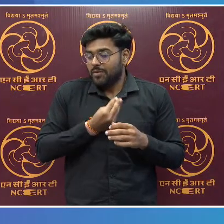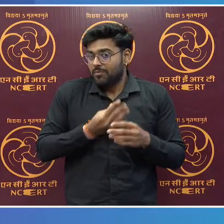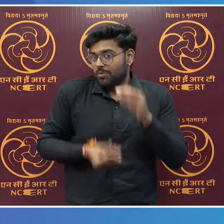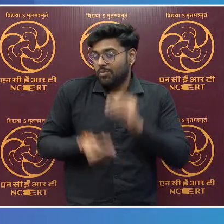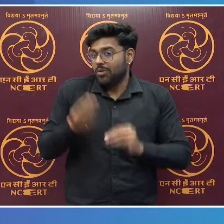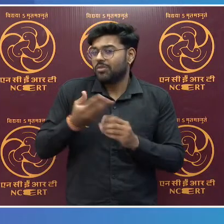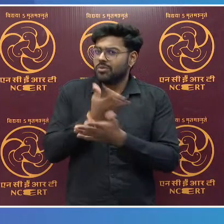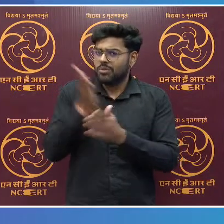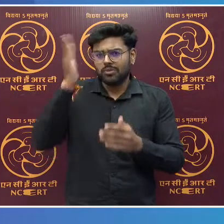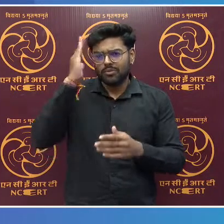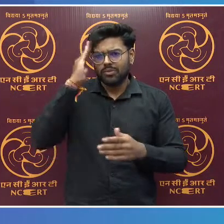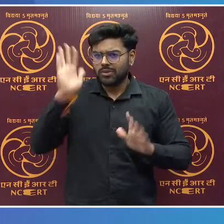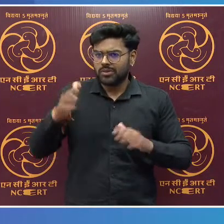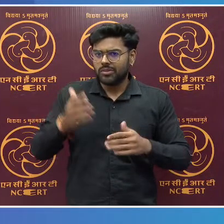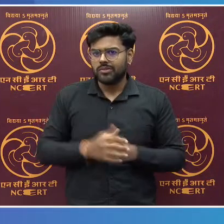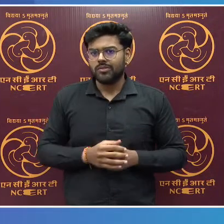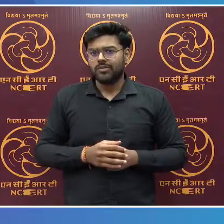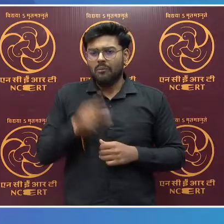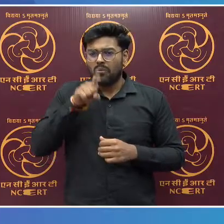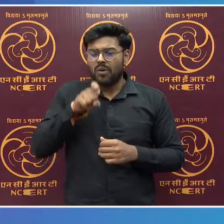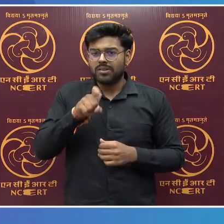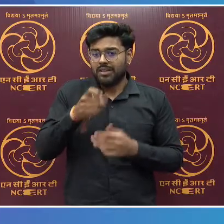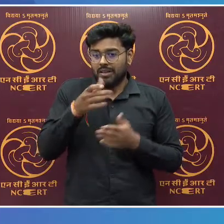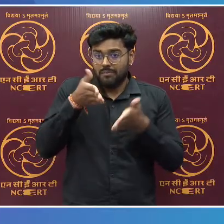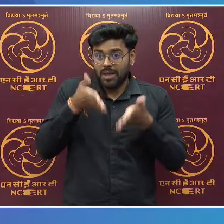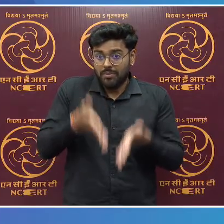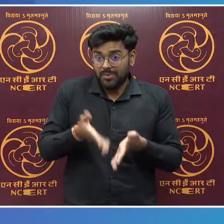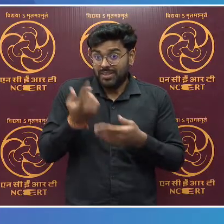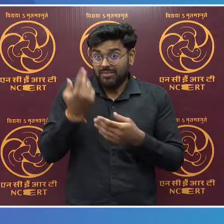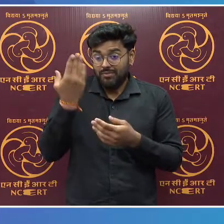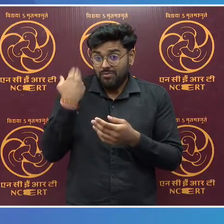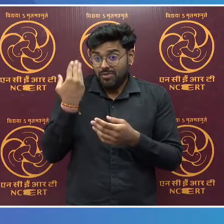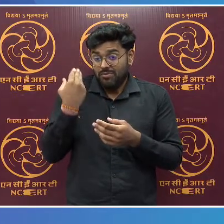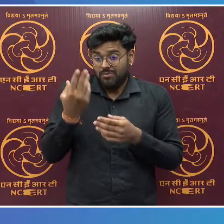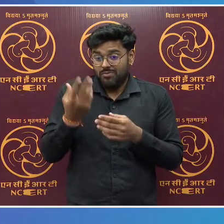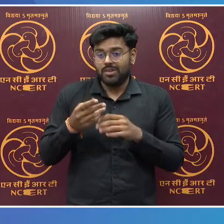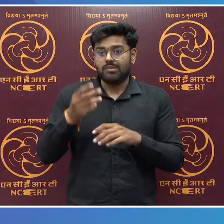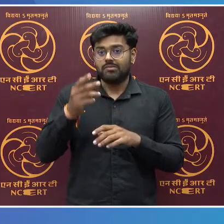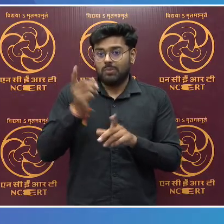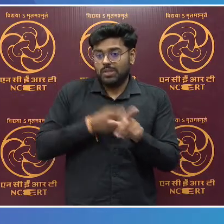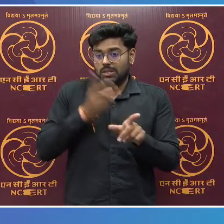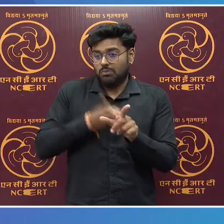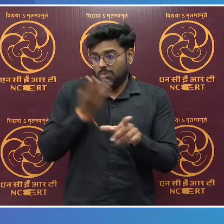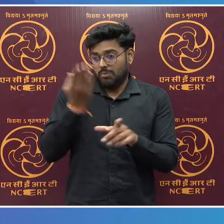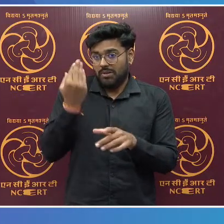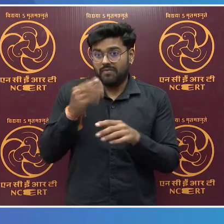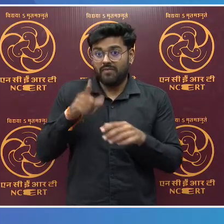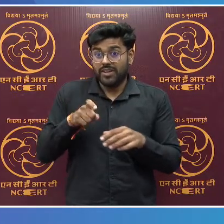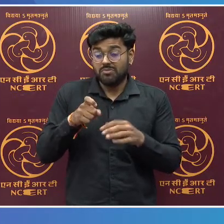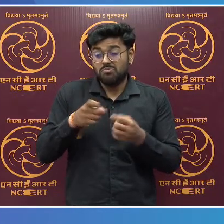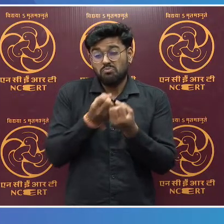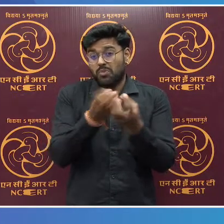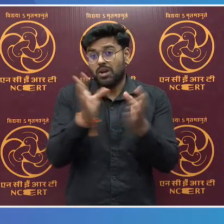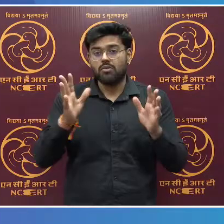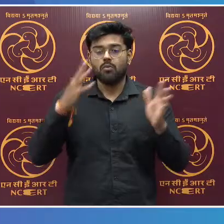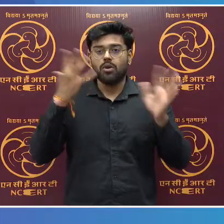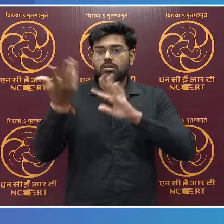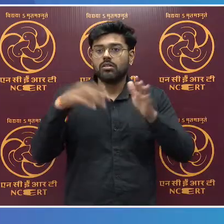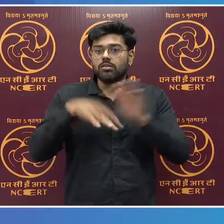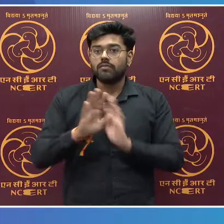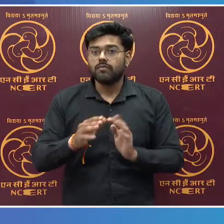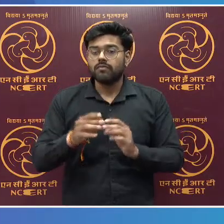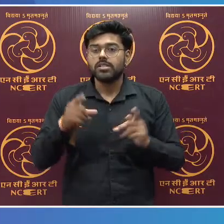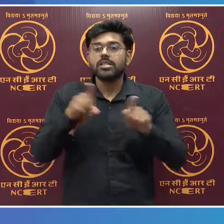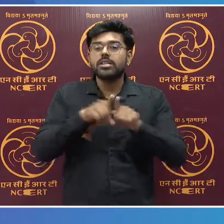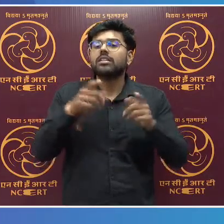Of course. Yes. So, we even had fought a virus in the past. Now, viruses, why they are